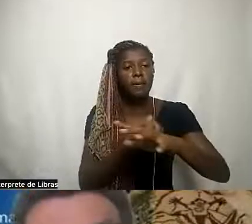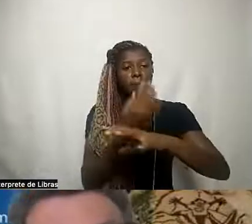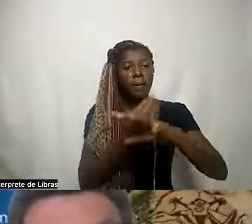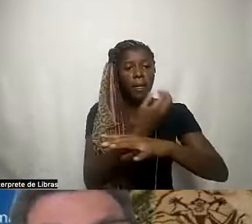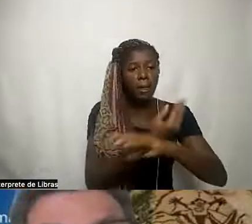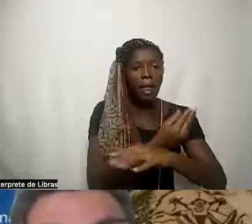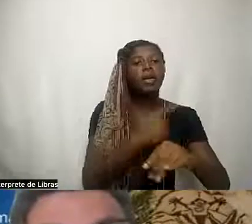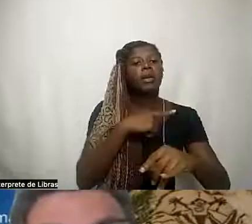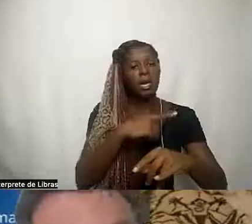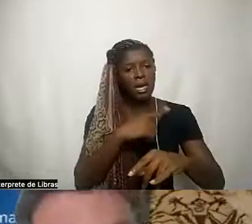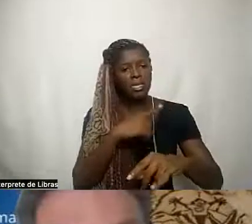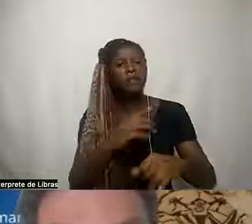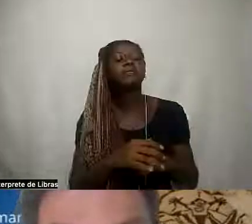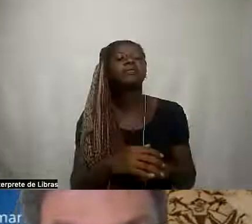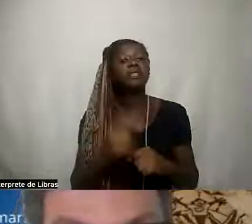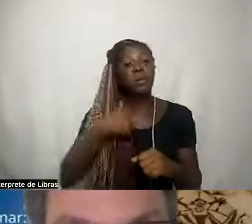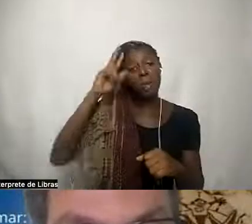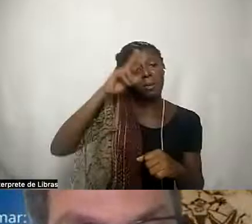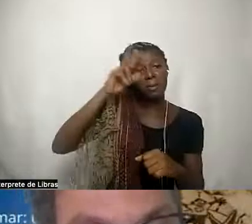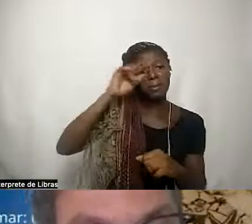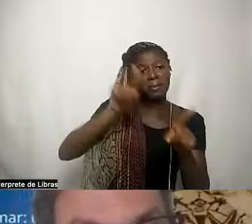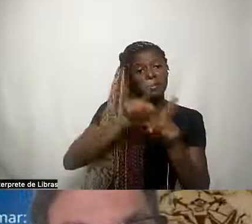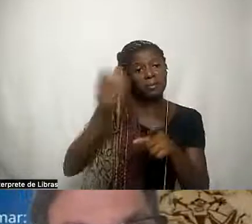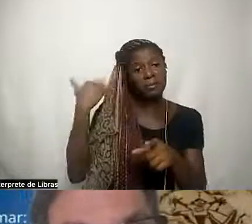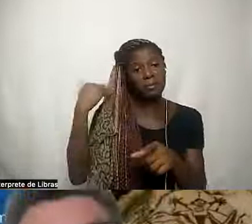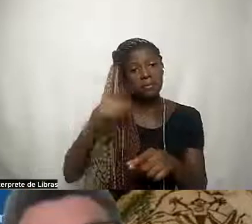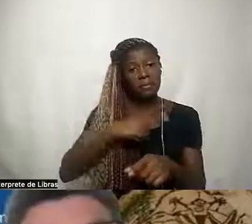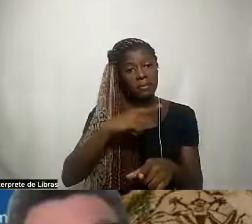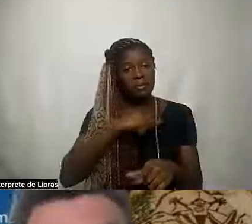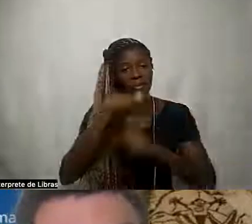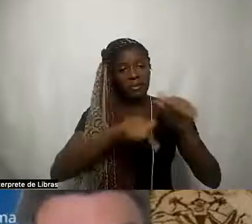PhD, a joint PhD about it,